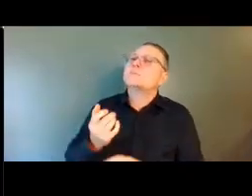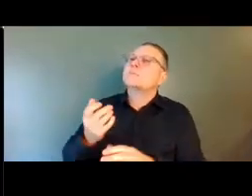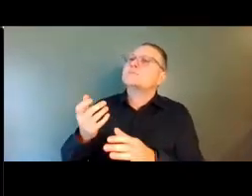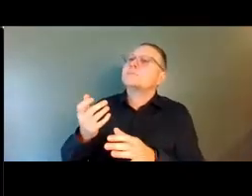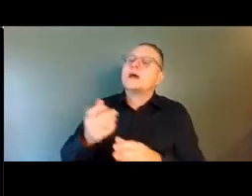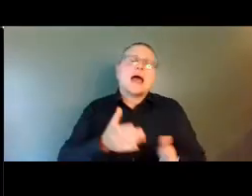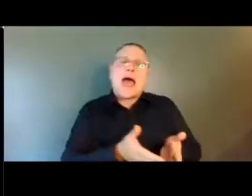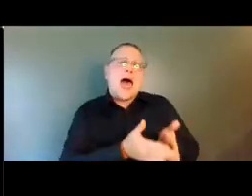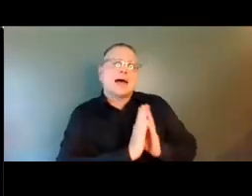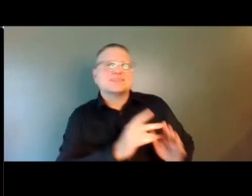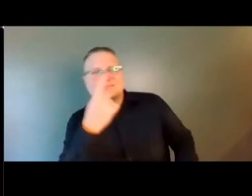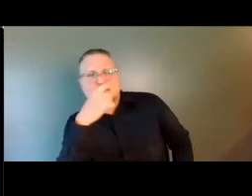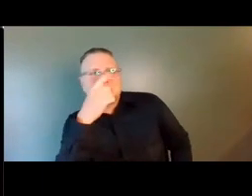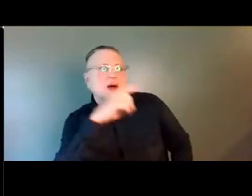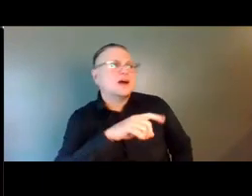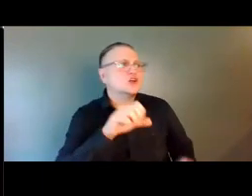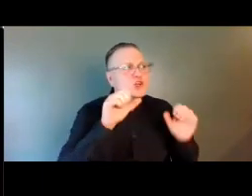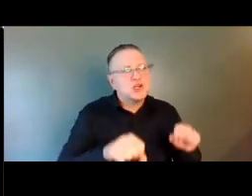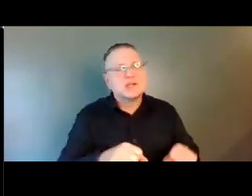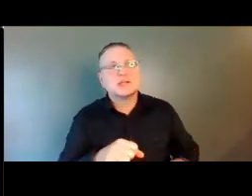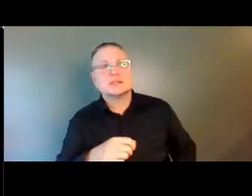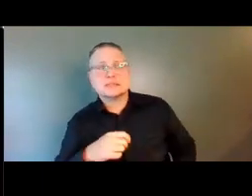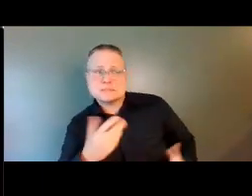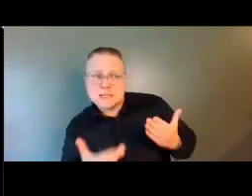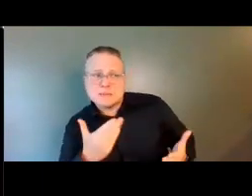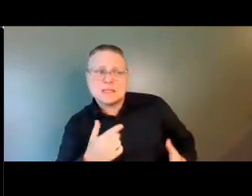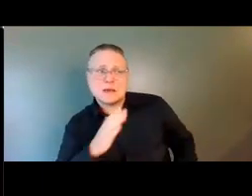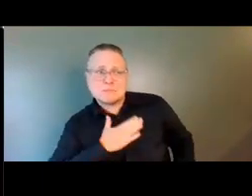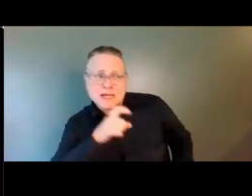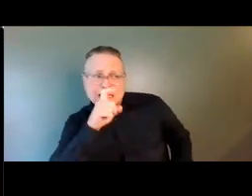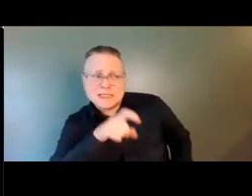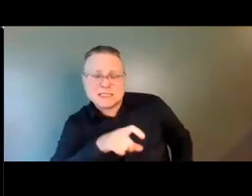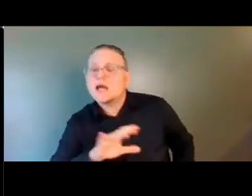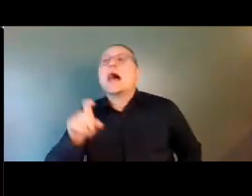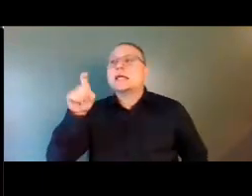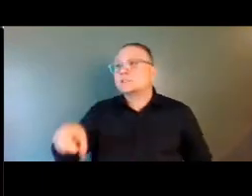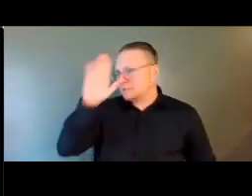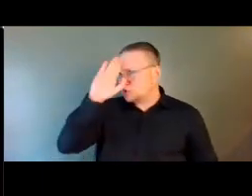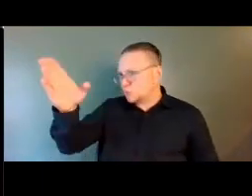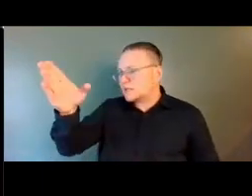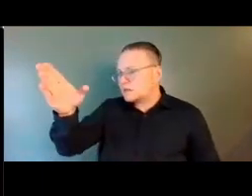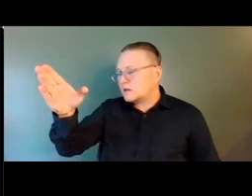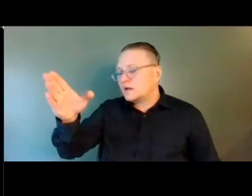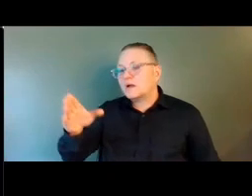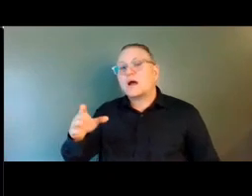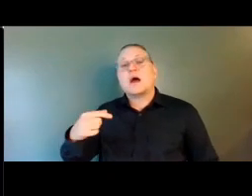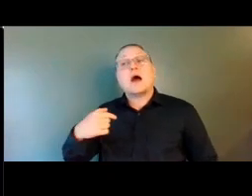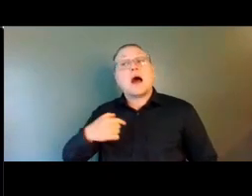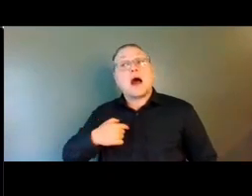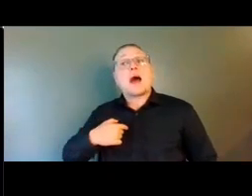could we maybe possibly consider? As I practice that skill, I rely on the ADA requirement for